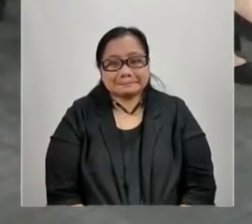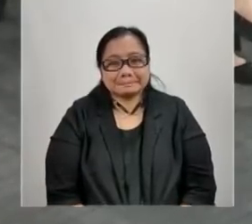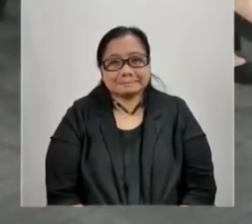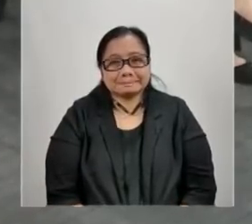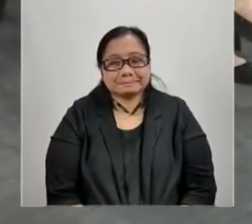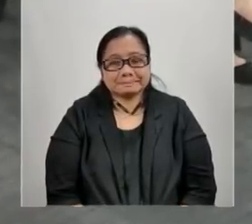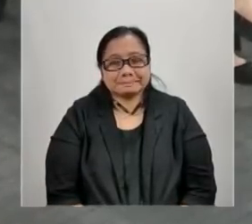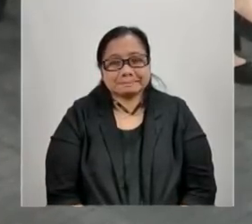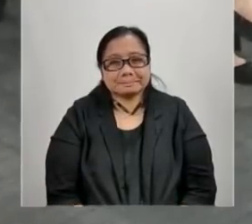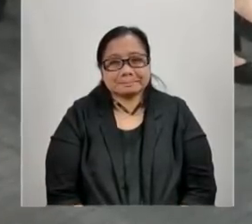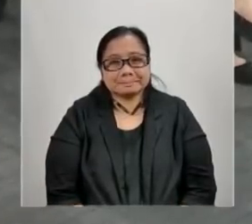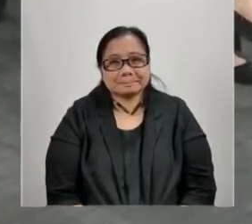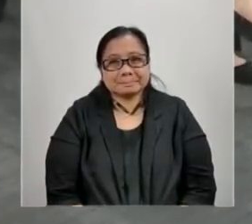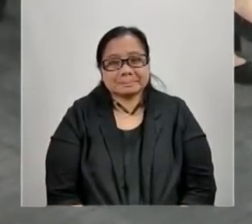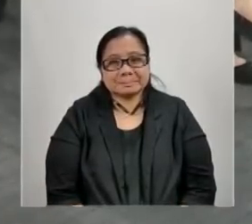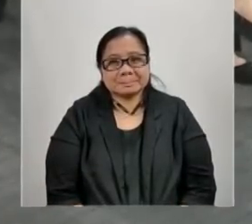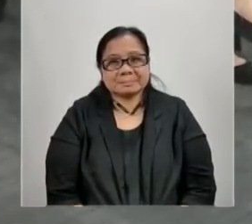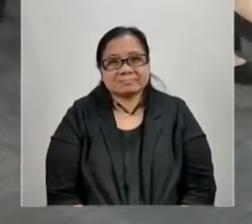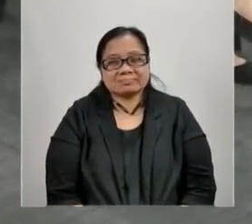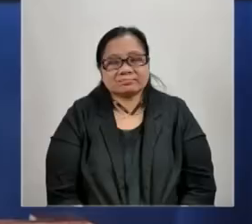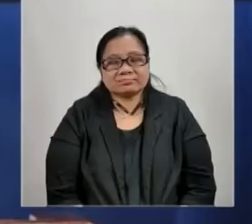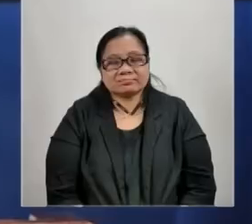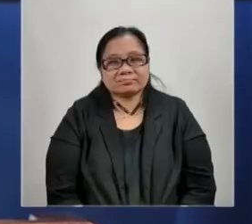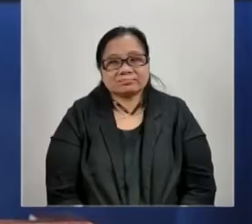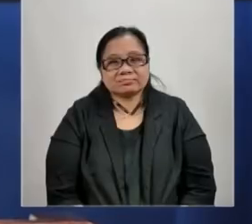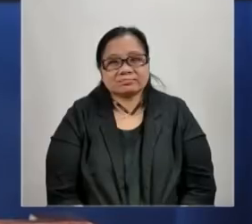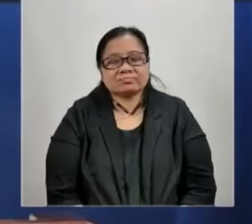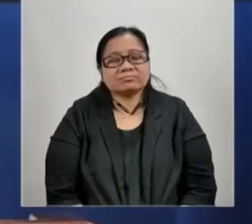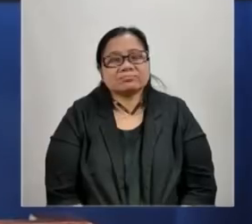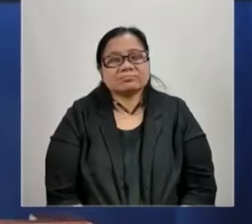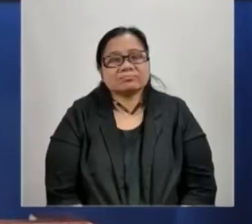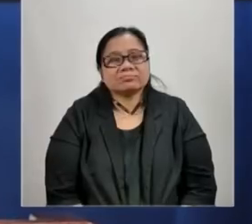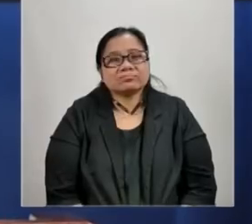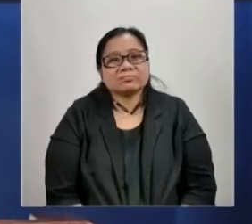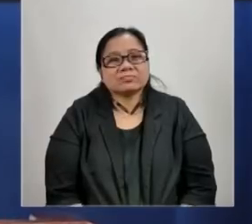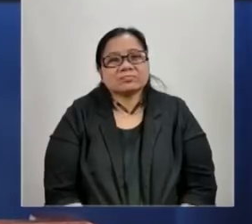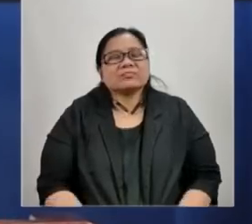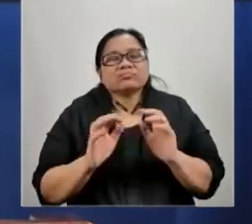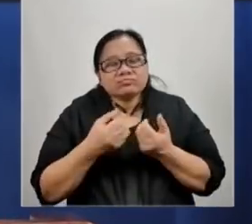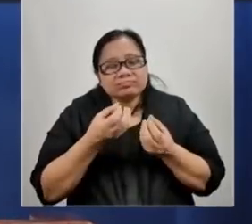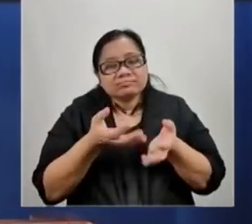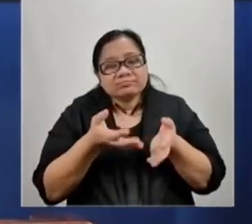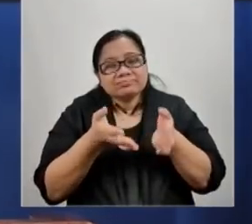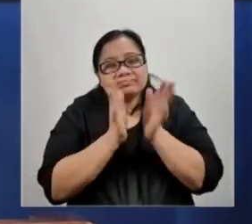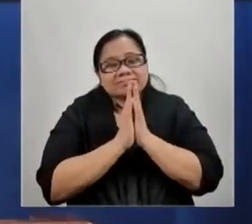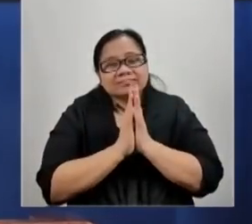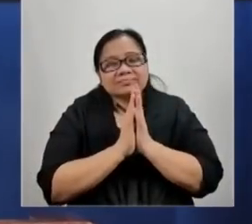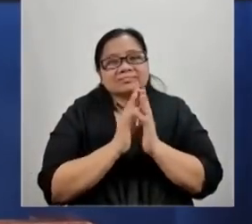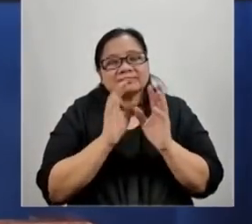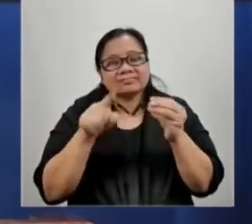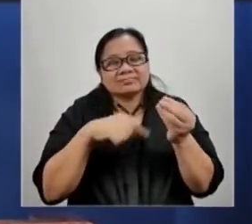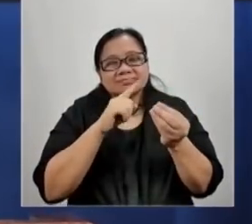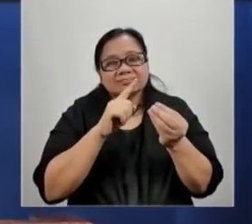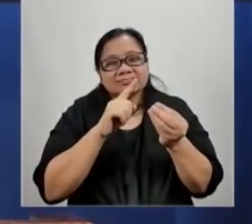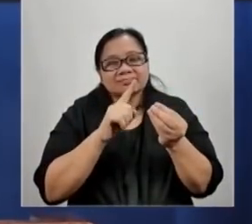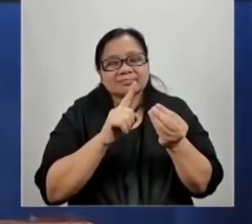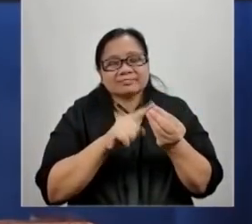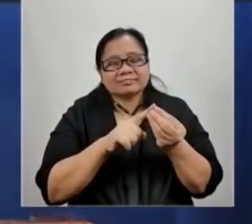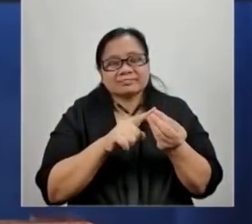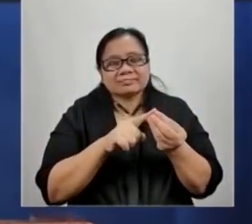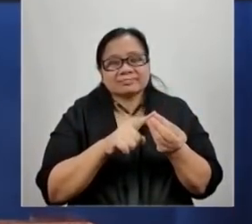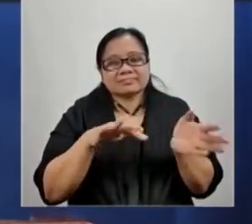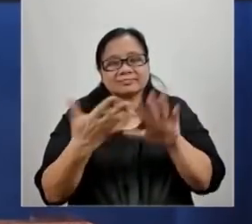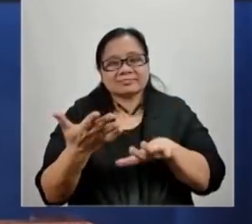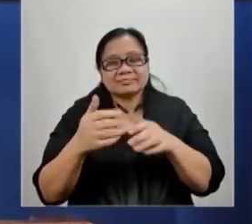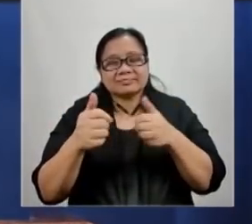Ma'am, statement lang po sa pagkamatay ni Miss Ligia de Beca Mercado. Issuein po namin mamaya na sa,